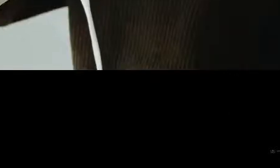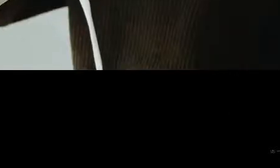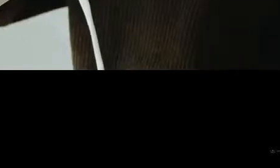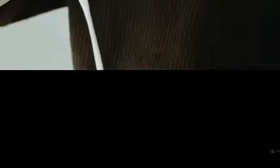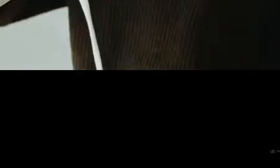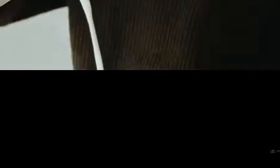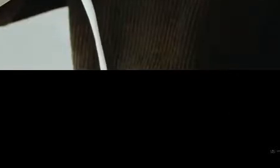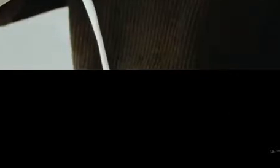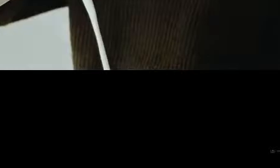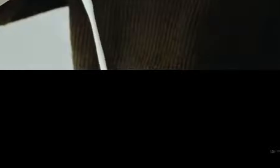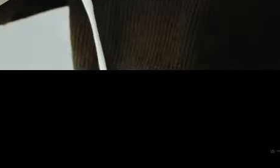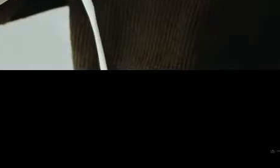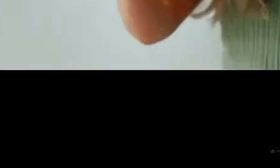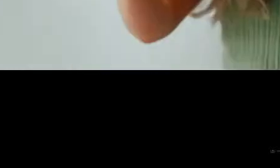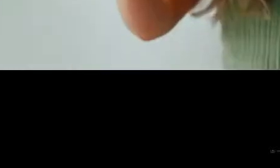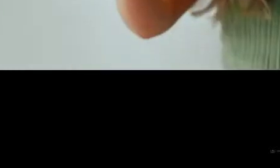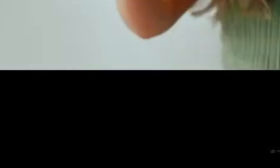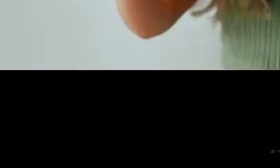ys, met melk.